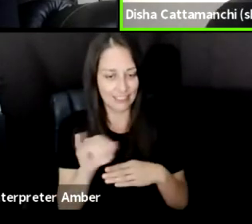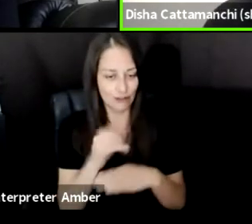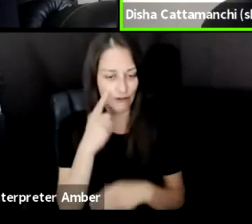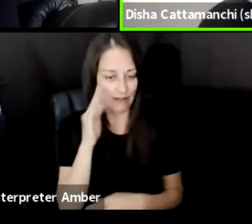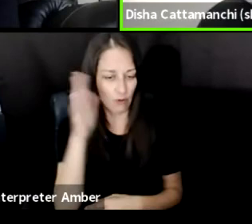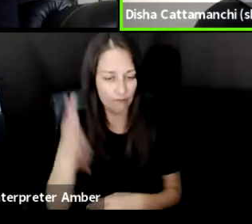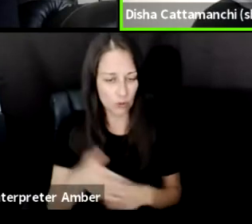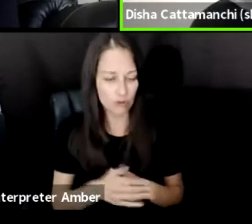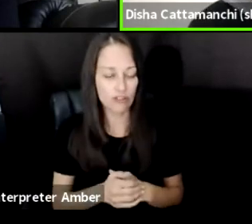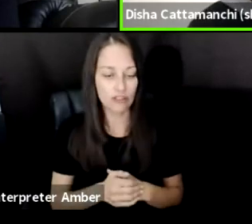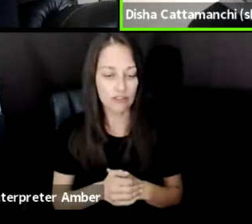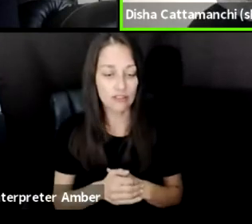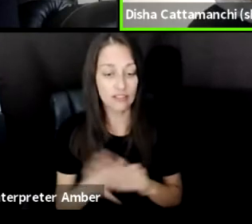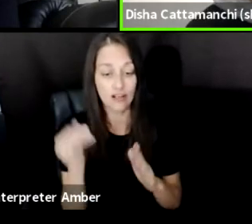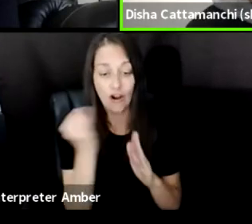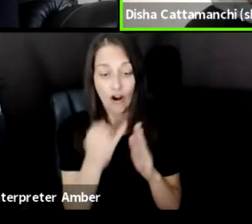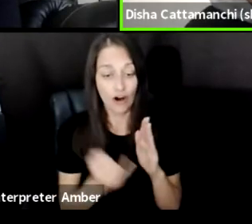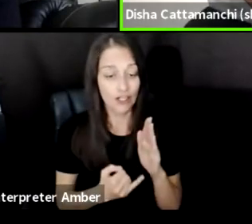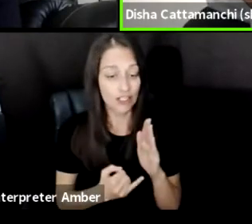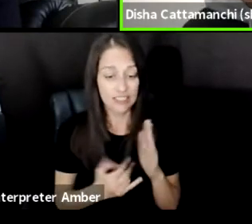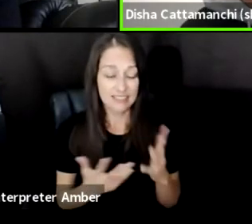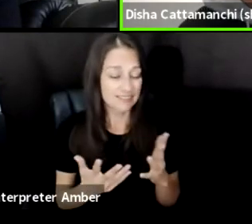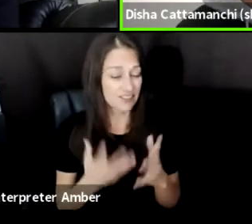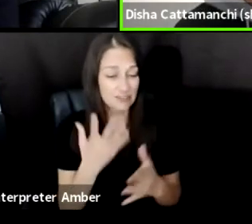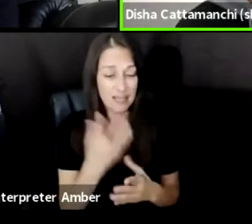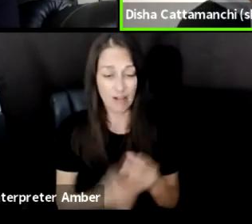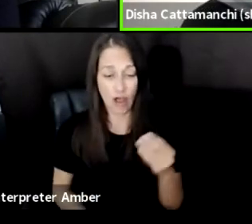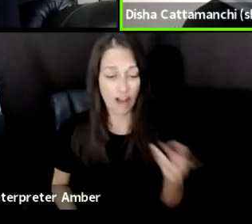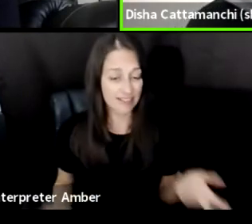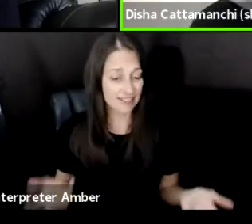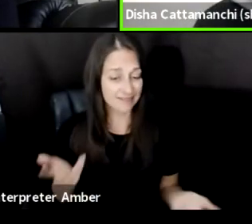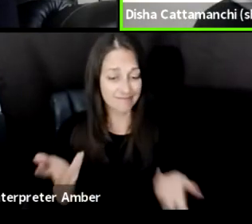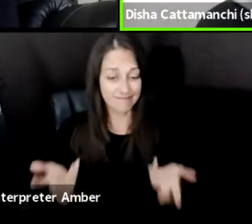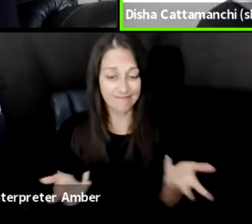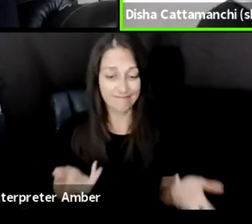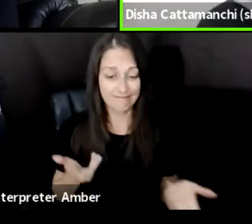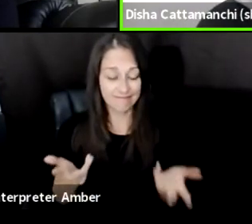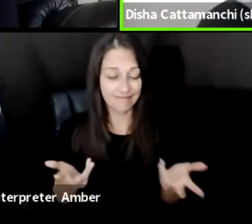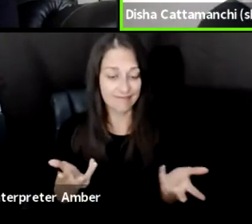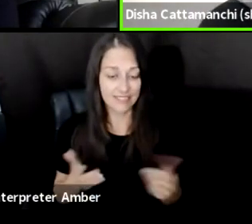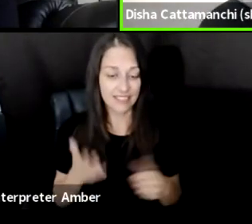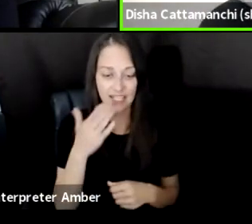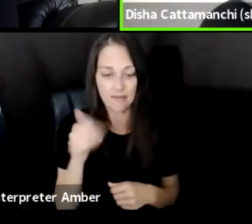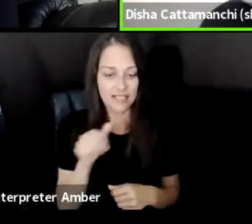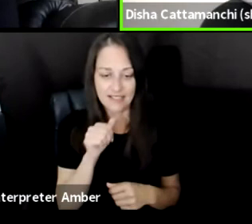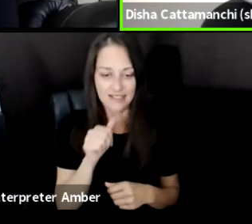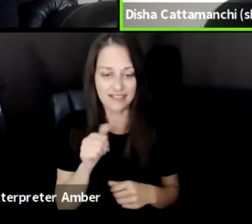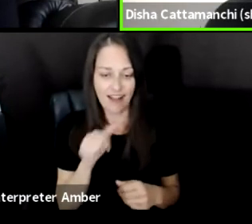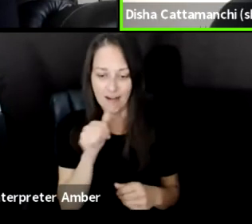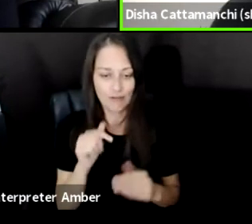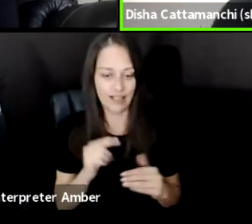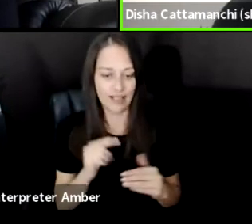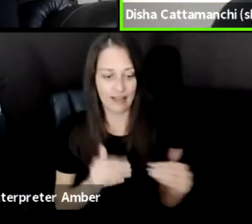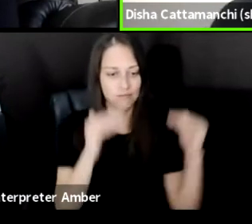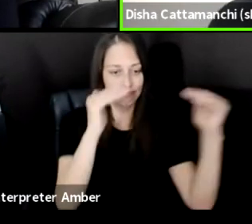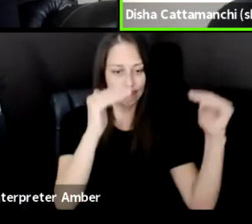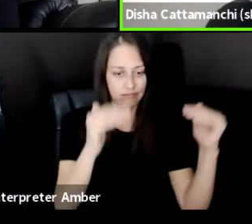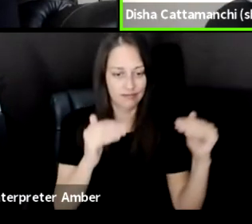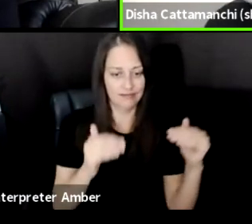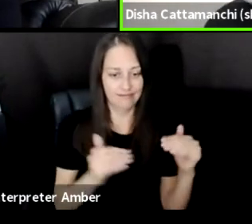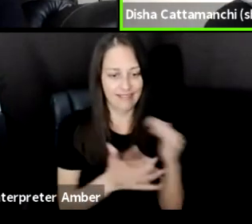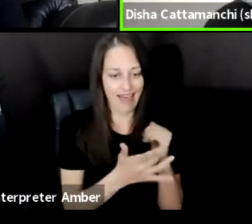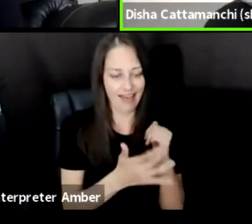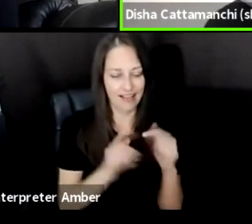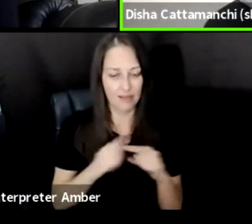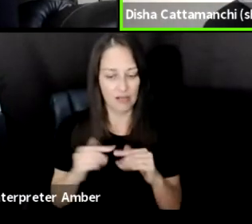art is just being lost, I feel like, because it's not advancing in the same way. And people are like, oh, look at